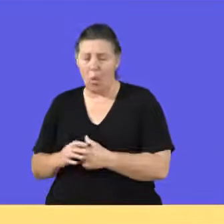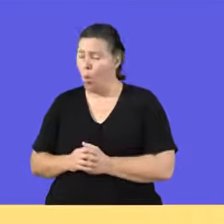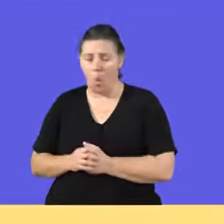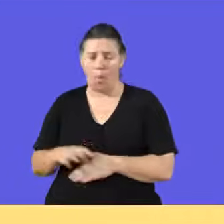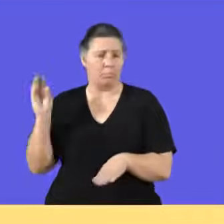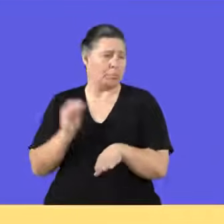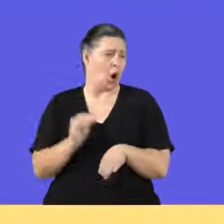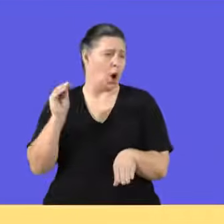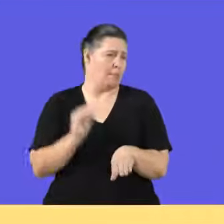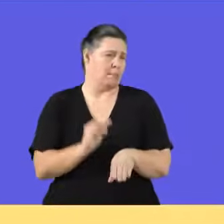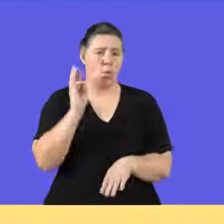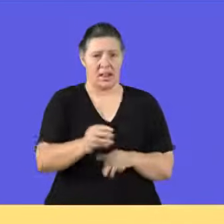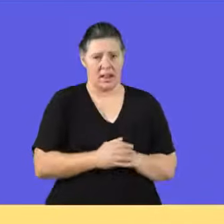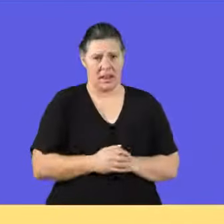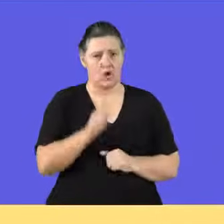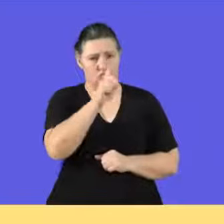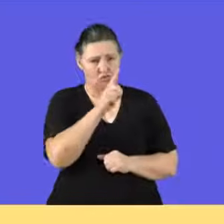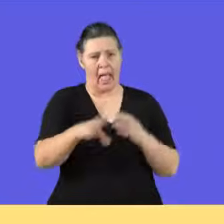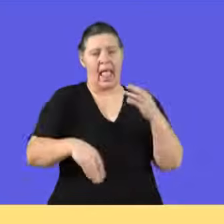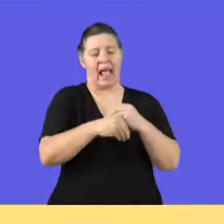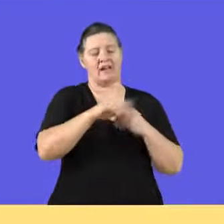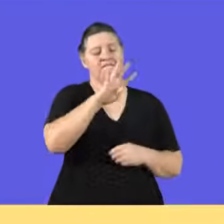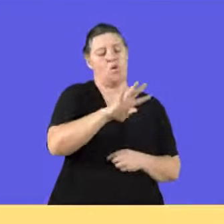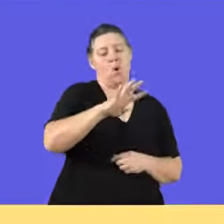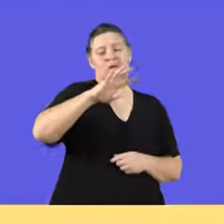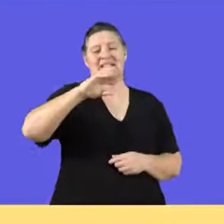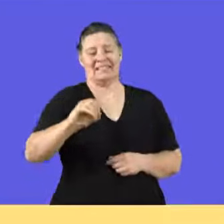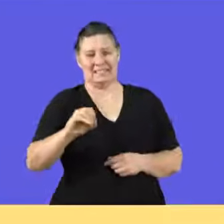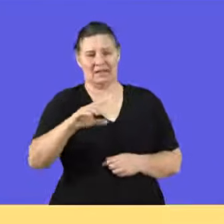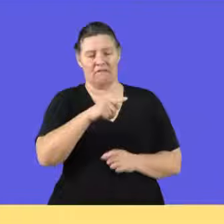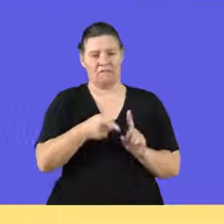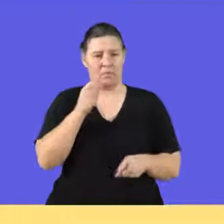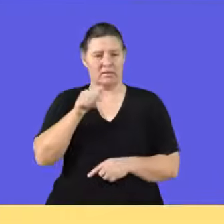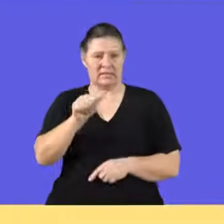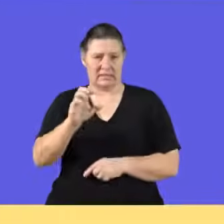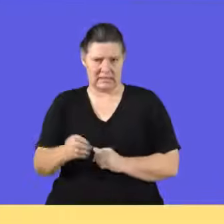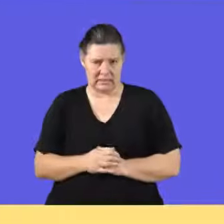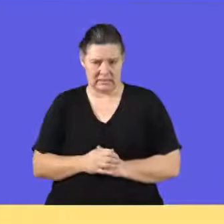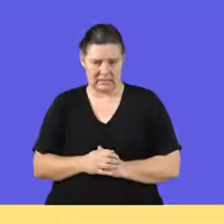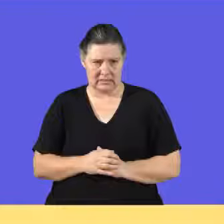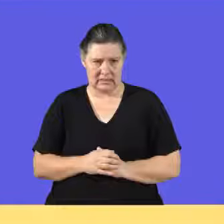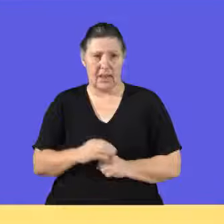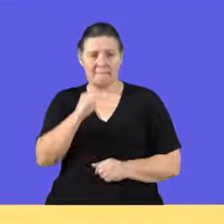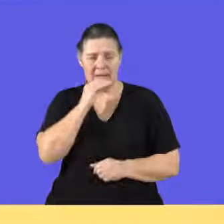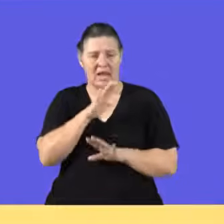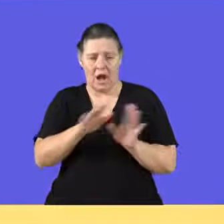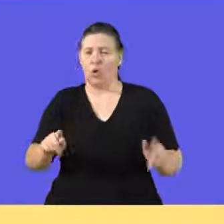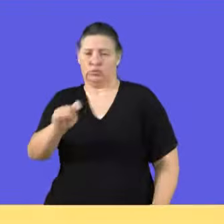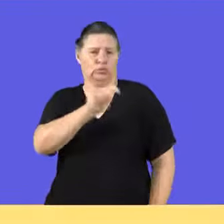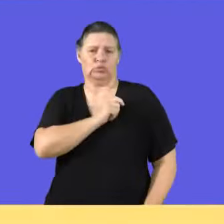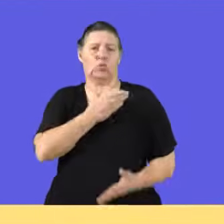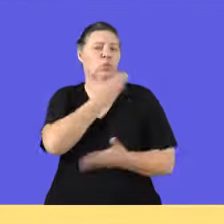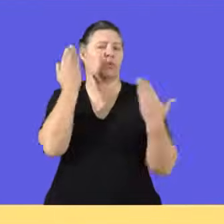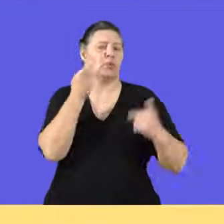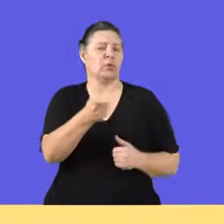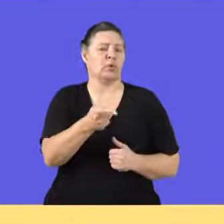this home, it is going to be a big issue. And then you add a 0 here. What you have done is you have brought